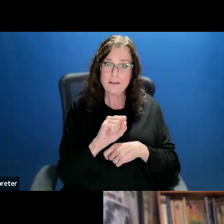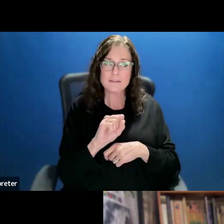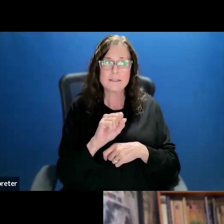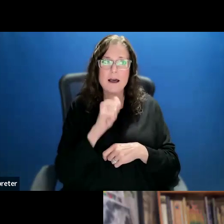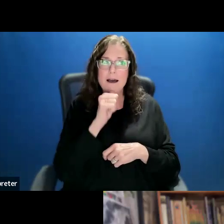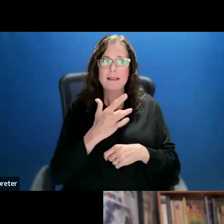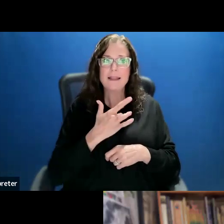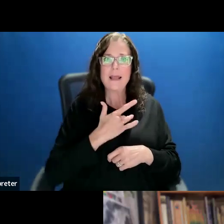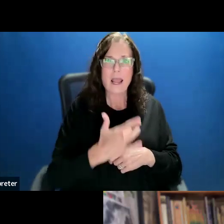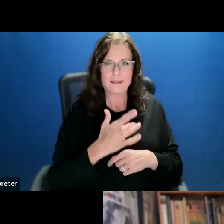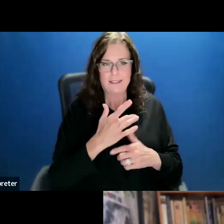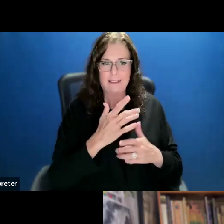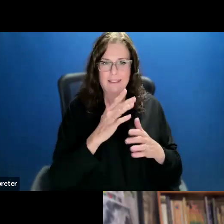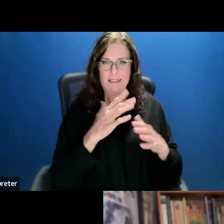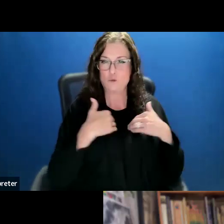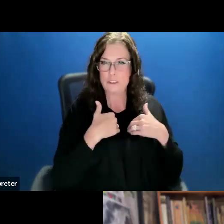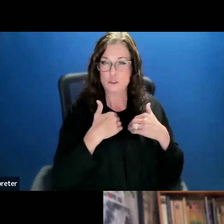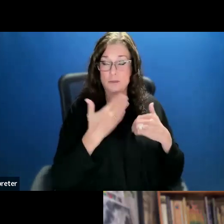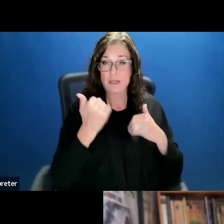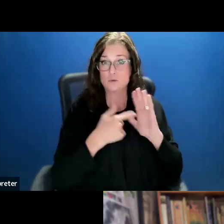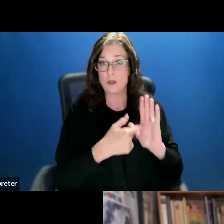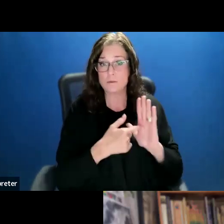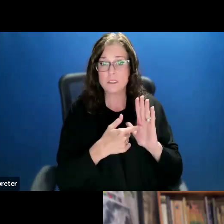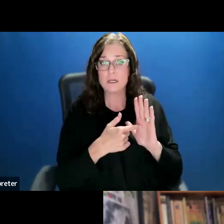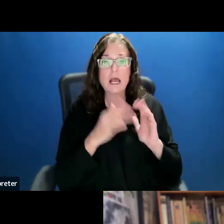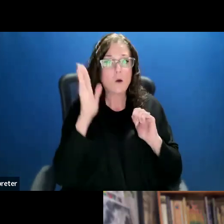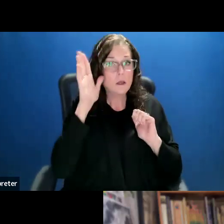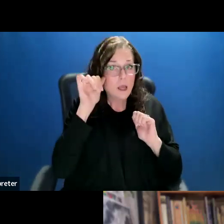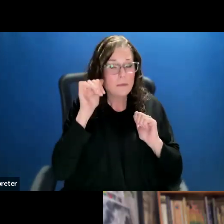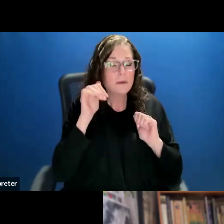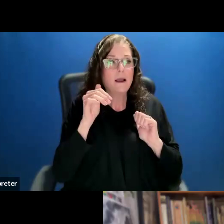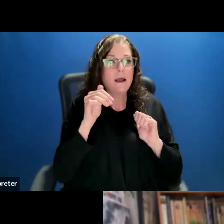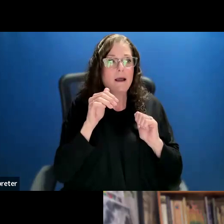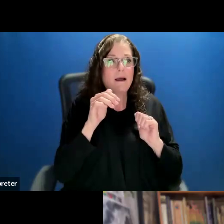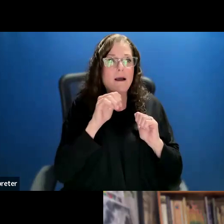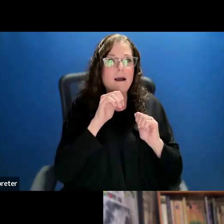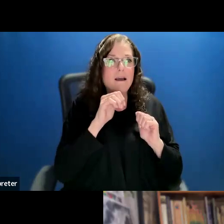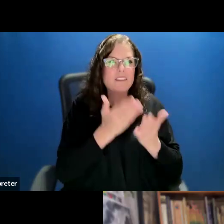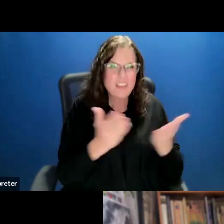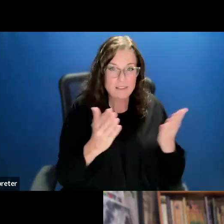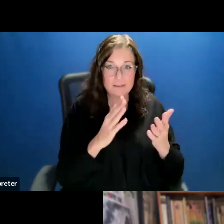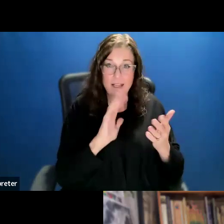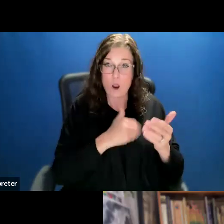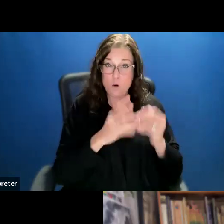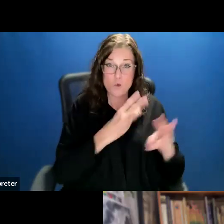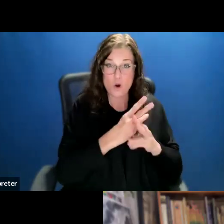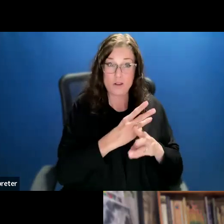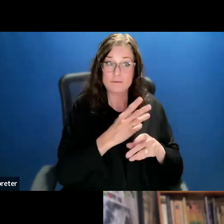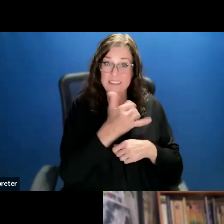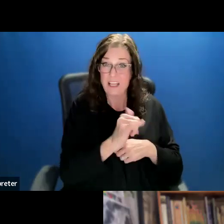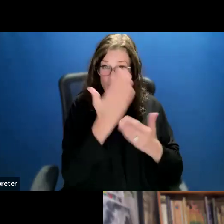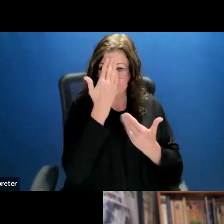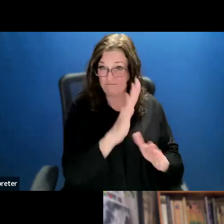that I think best represents how stubbornly unknowable much of our world still is to us. And I